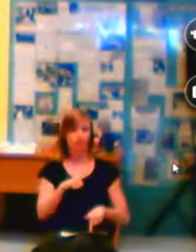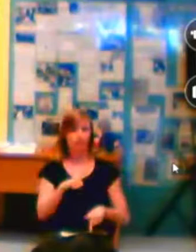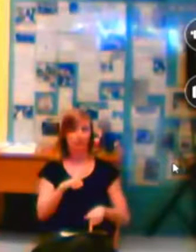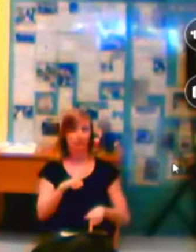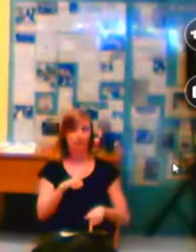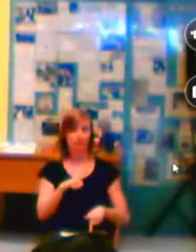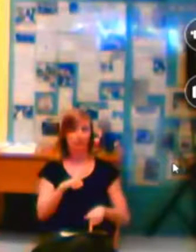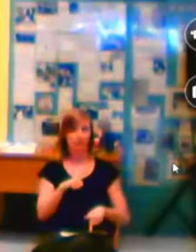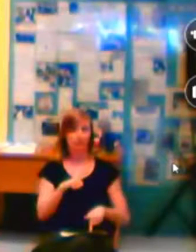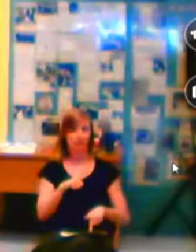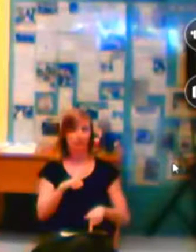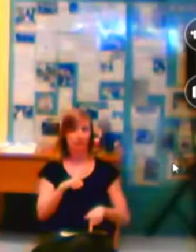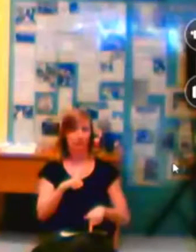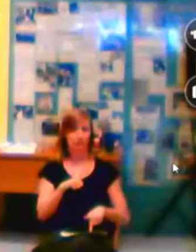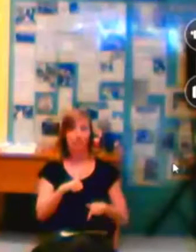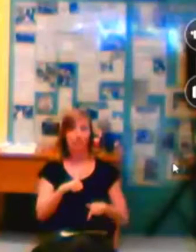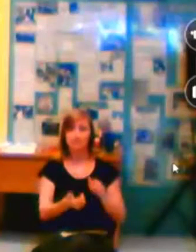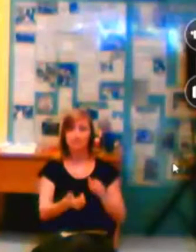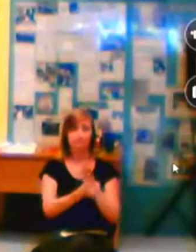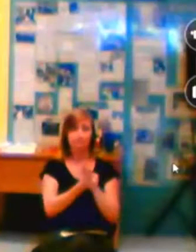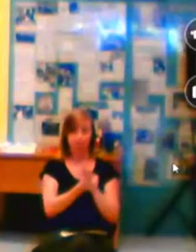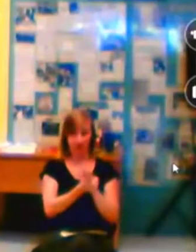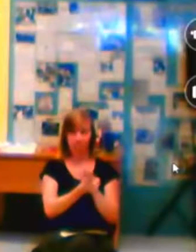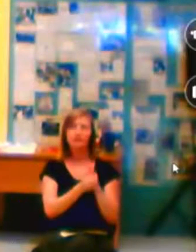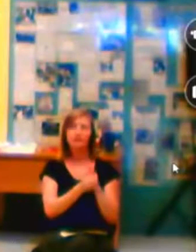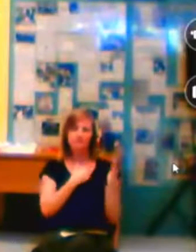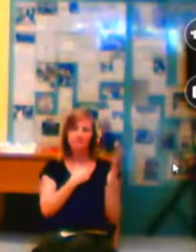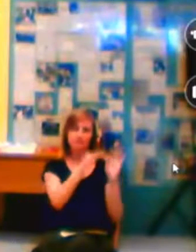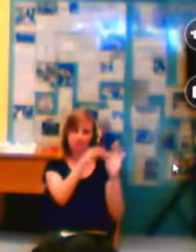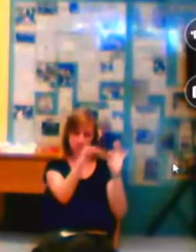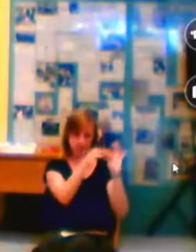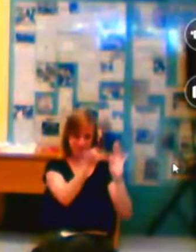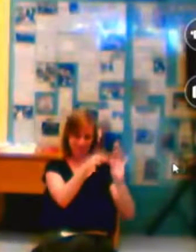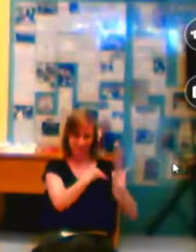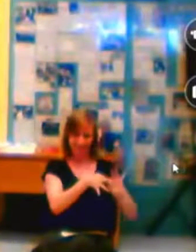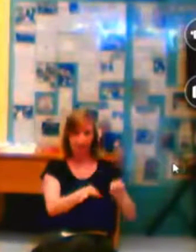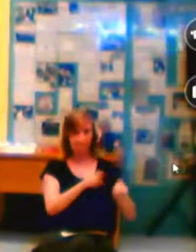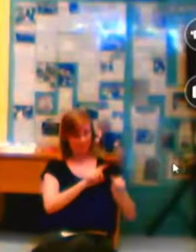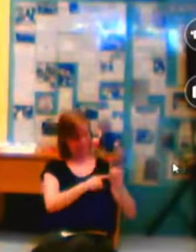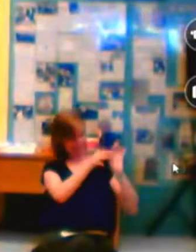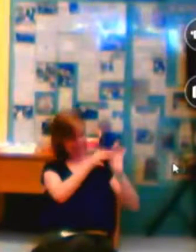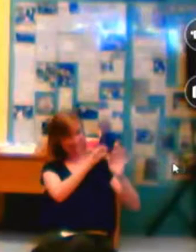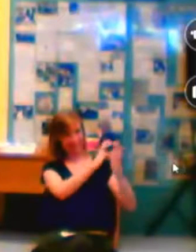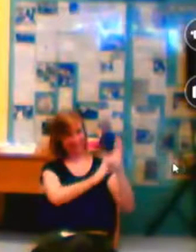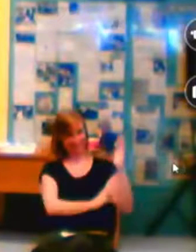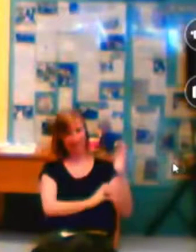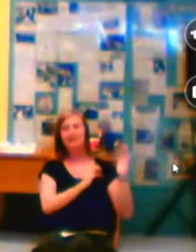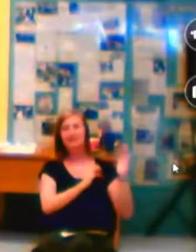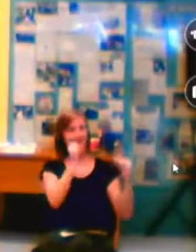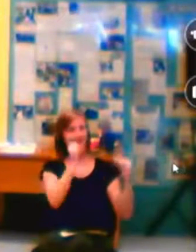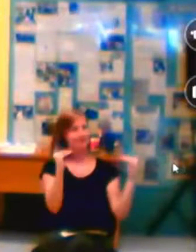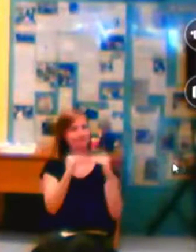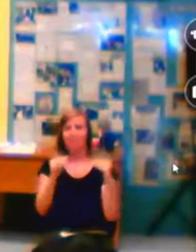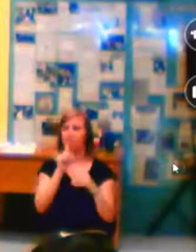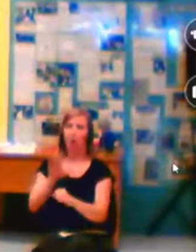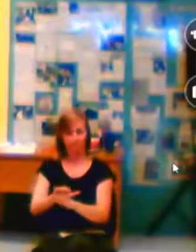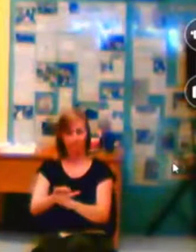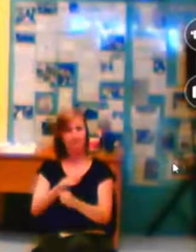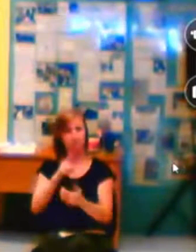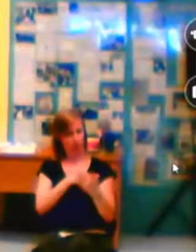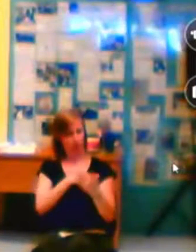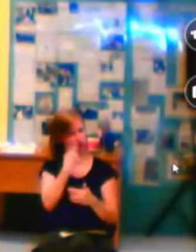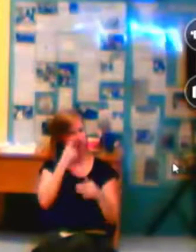Senator Aguilar says, I would vote for it. All right. The problem is that what we are voting on is a specific amendment